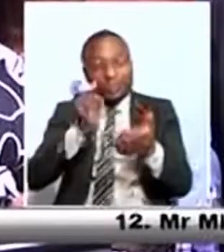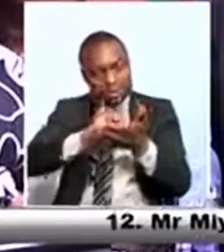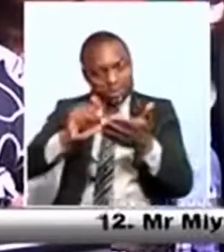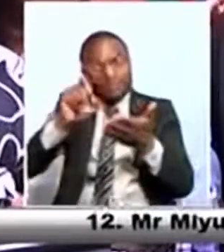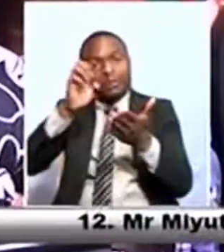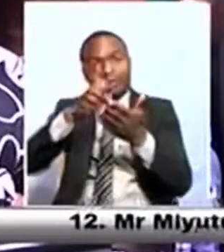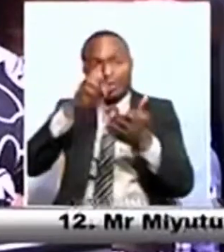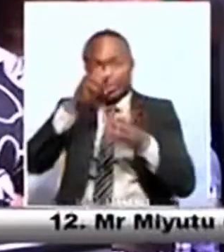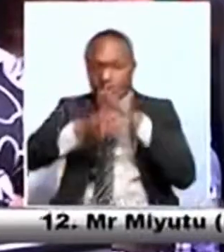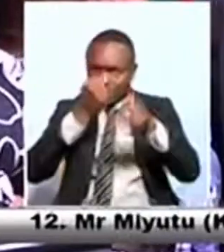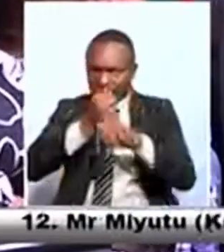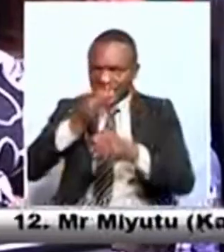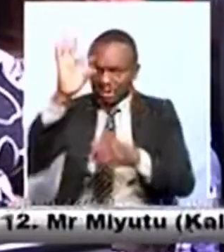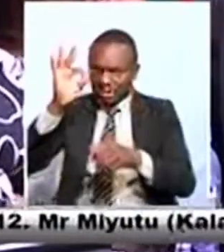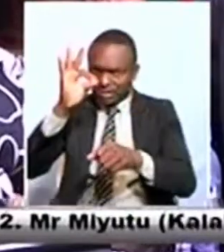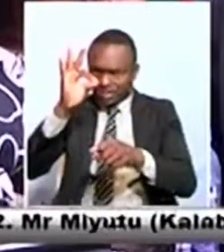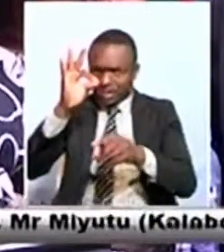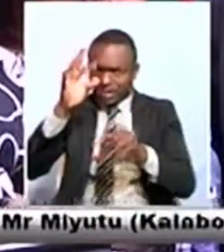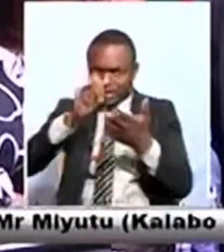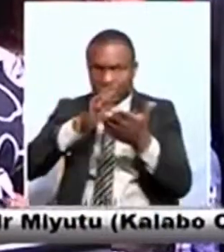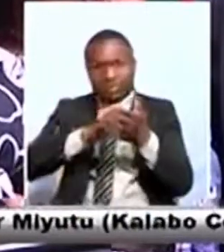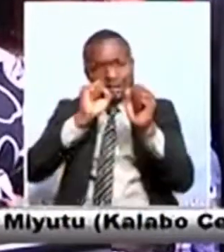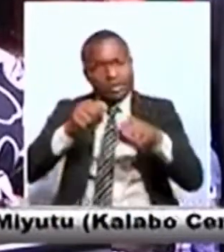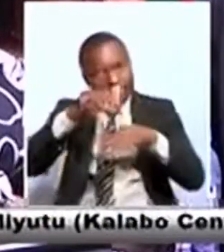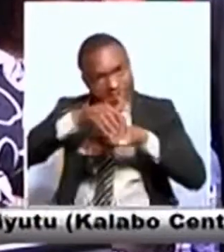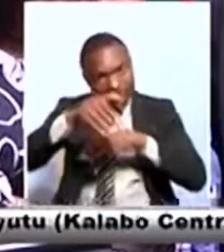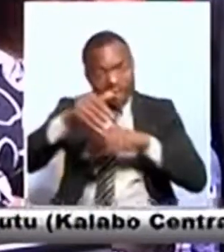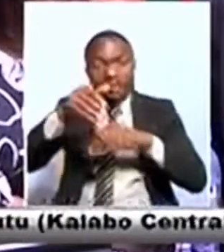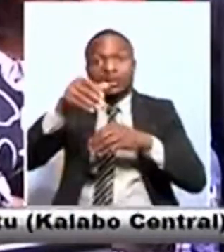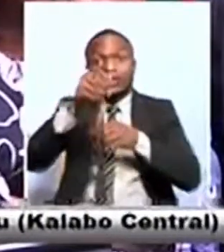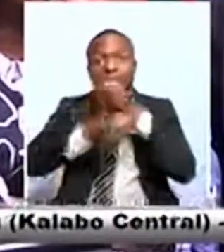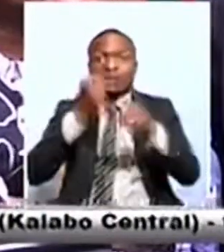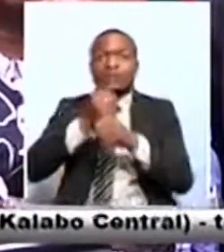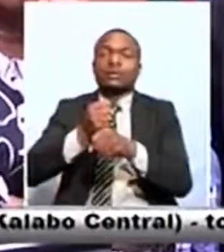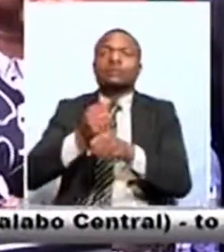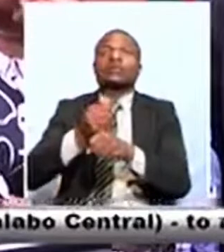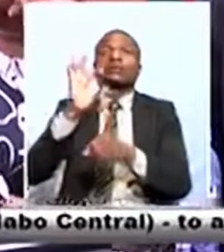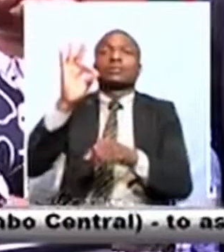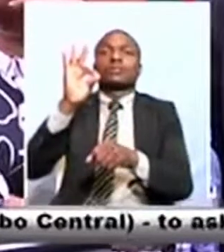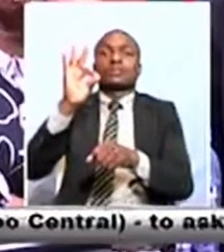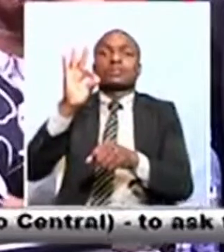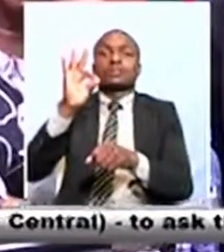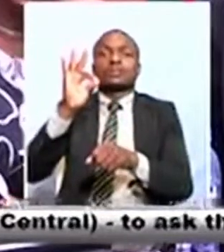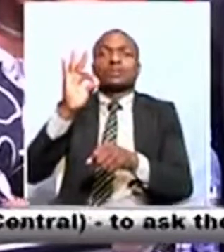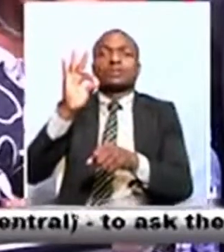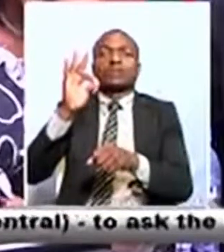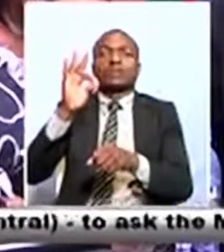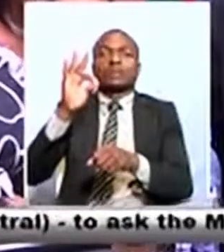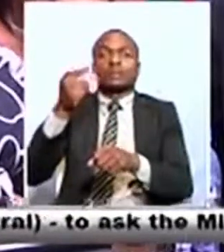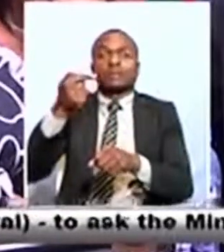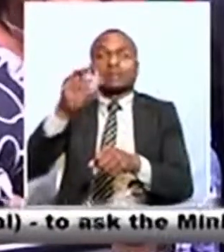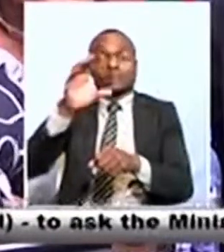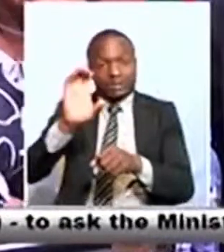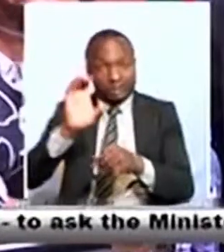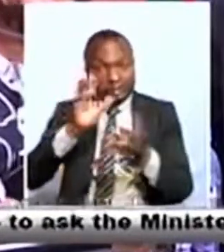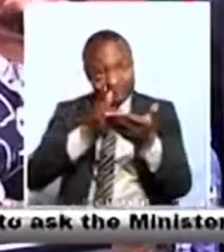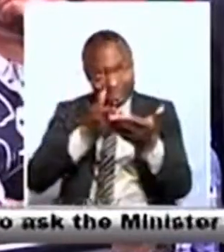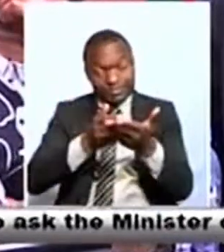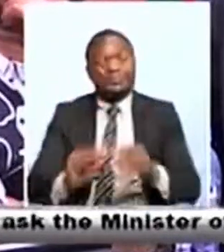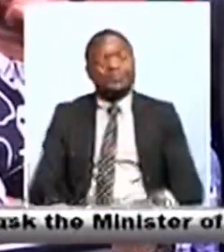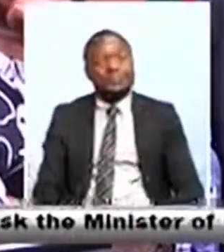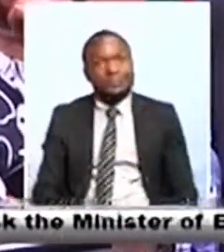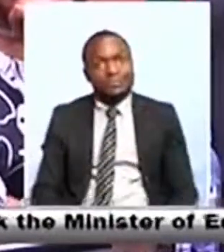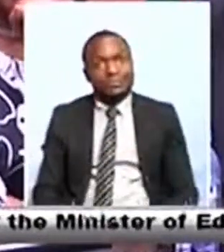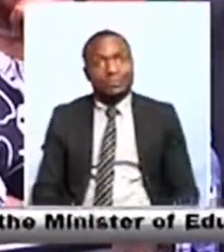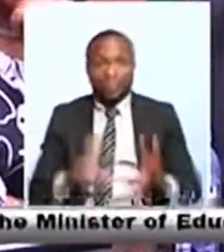can register for the junior secondary grade 9 external examination. In this case, they are allocated